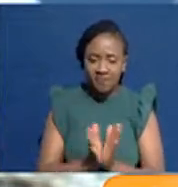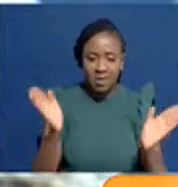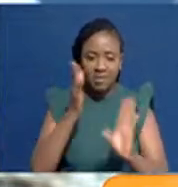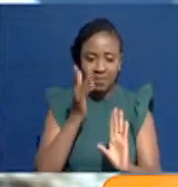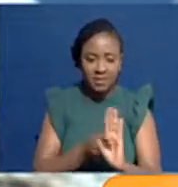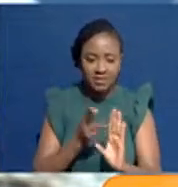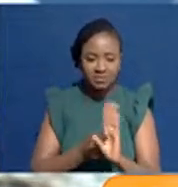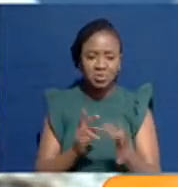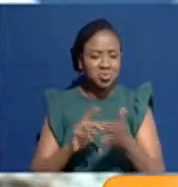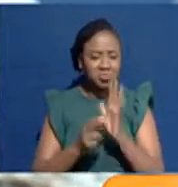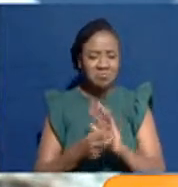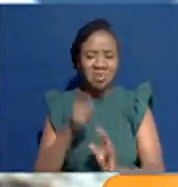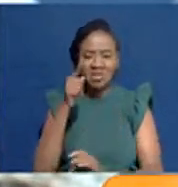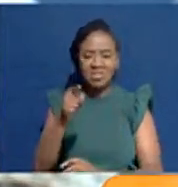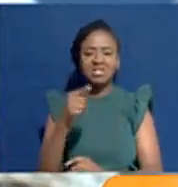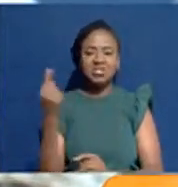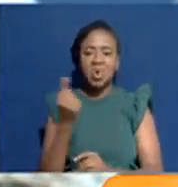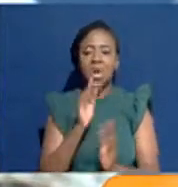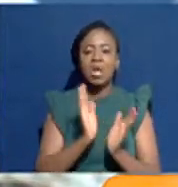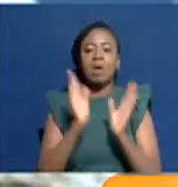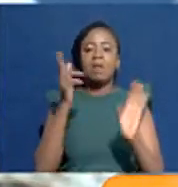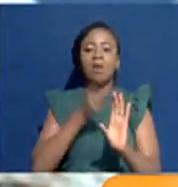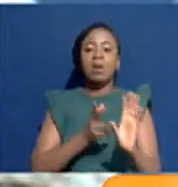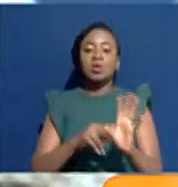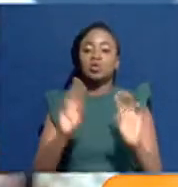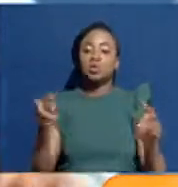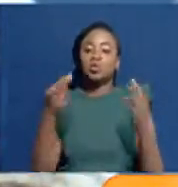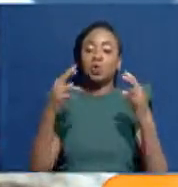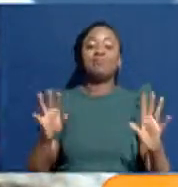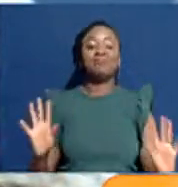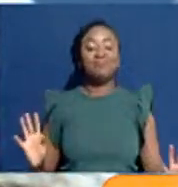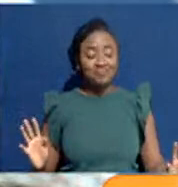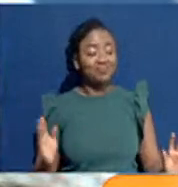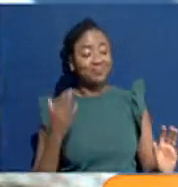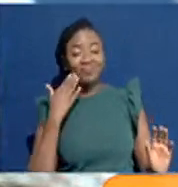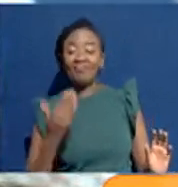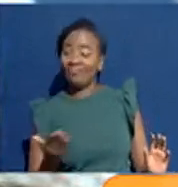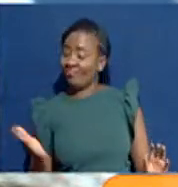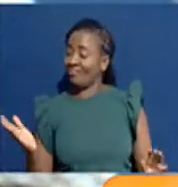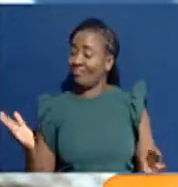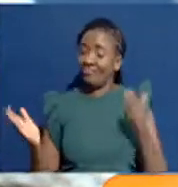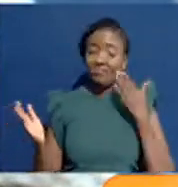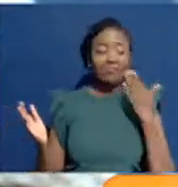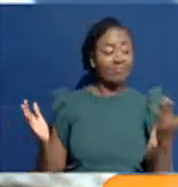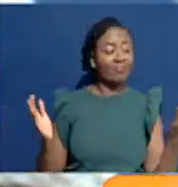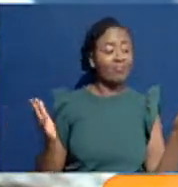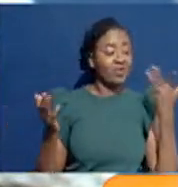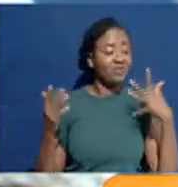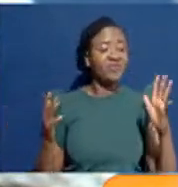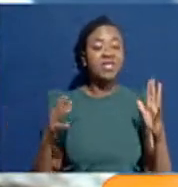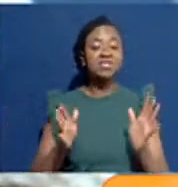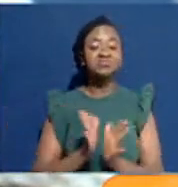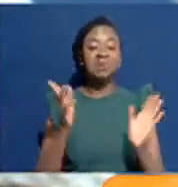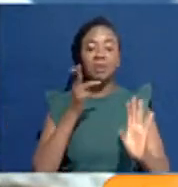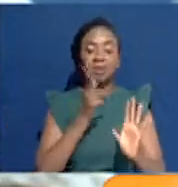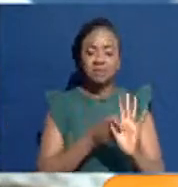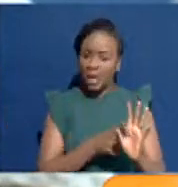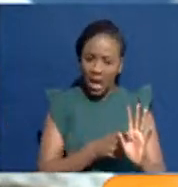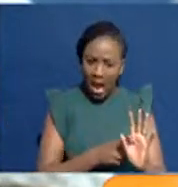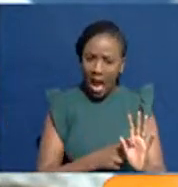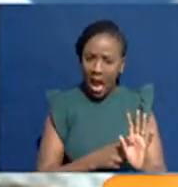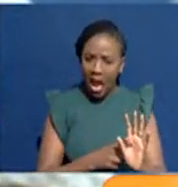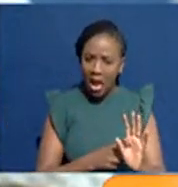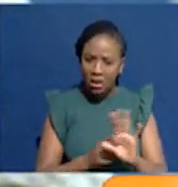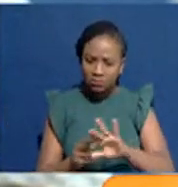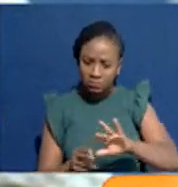cannot be a cosmetic exercise for just ticking a box saying, yes, we have done public participation. The views of Kenyans must reflect in